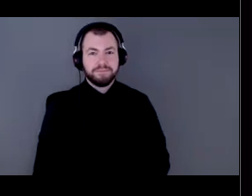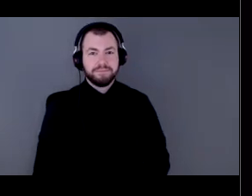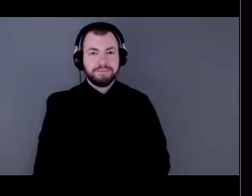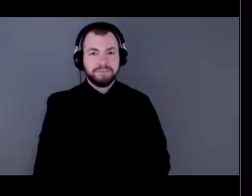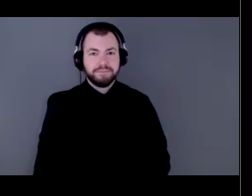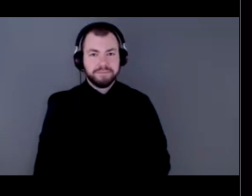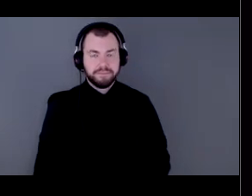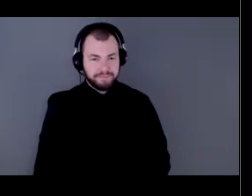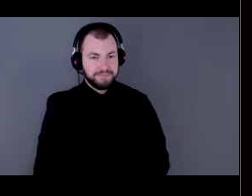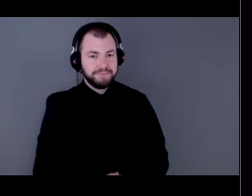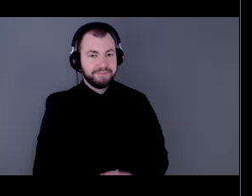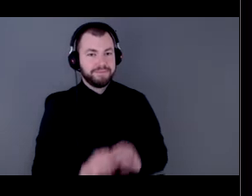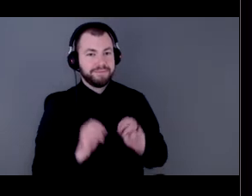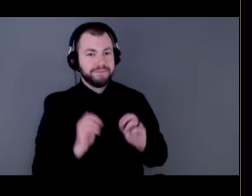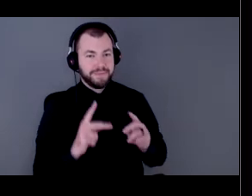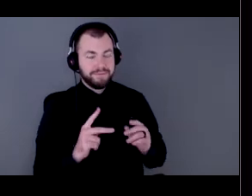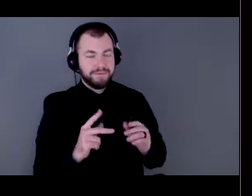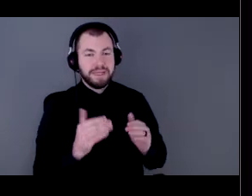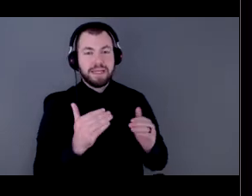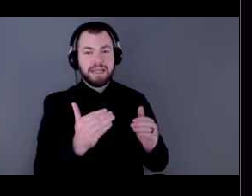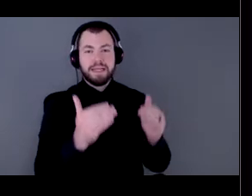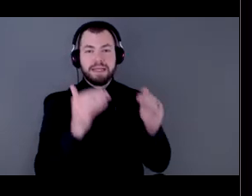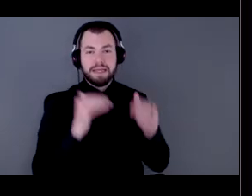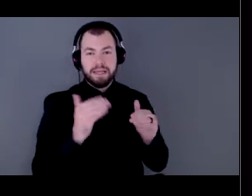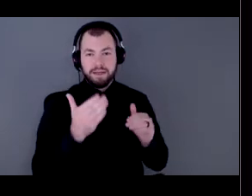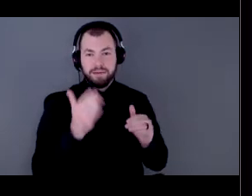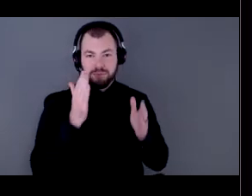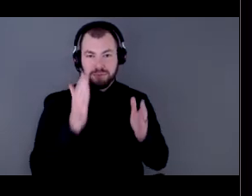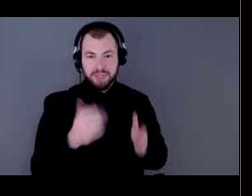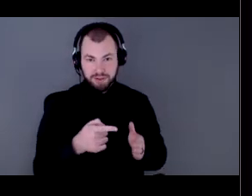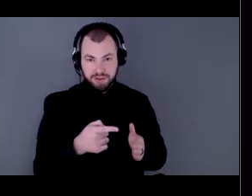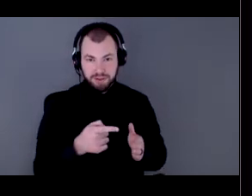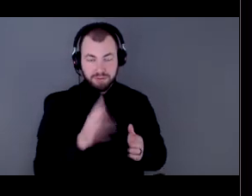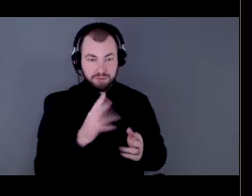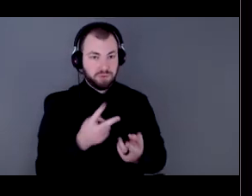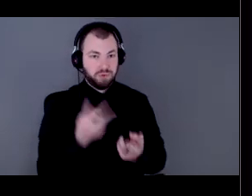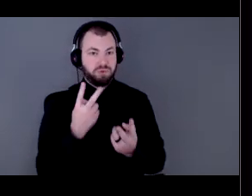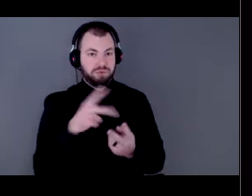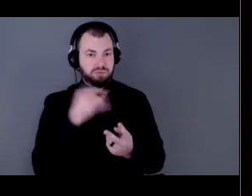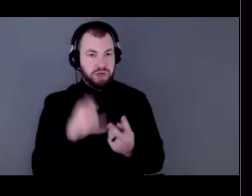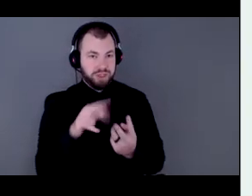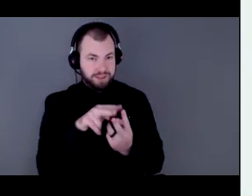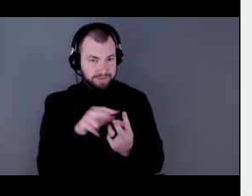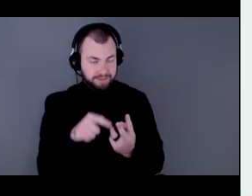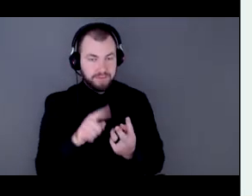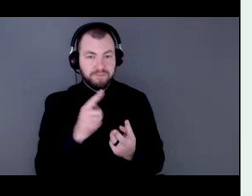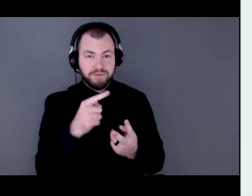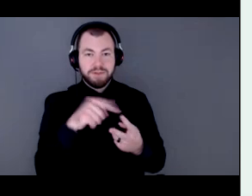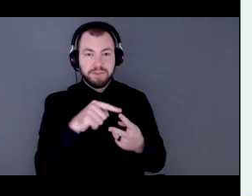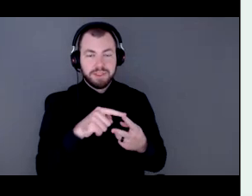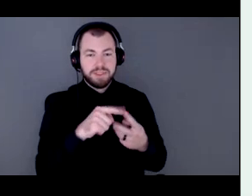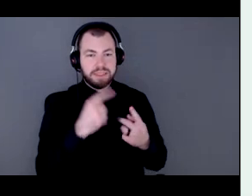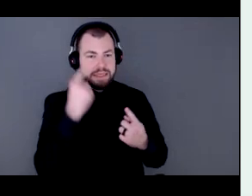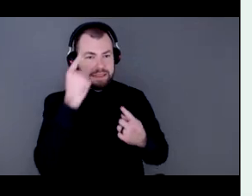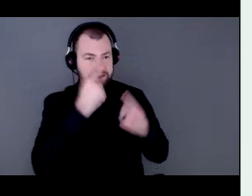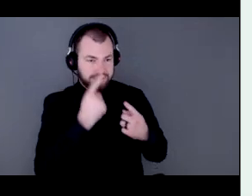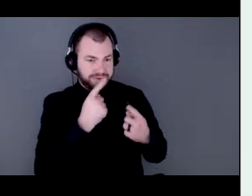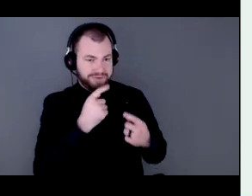All right, our next presenter will be presenting on two projects. The first one is Consider Litter,